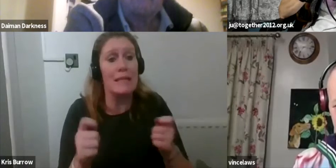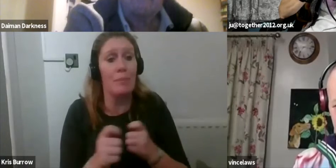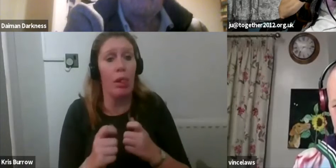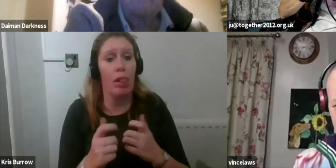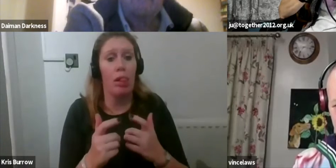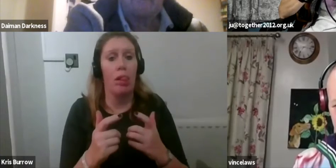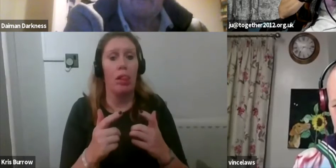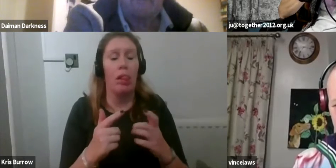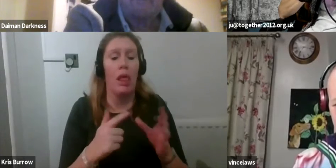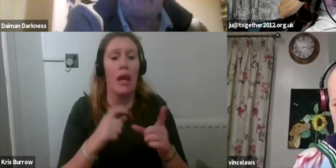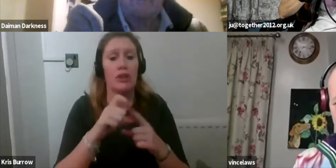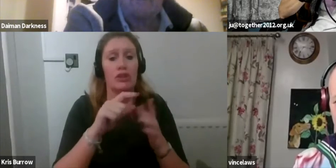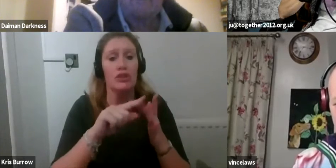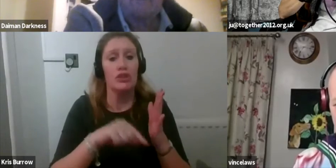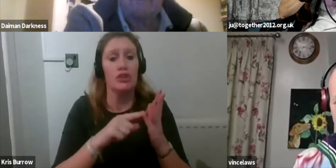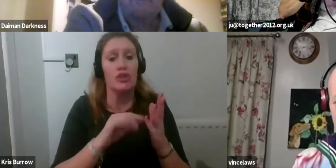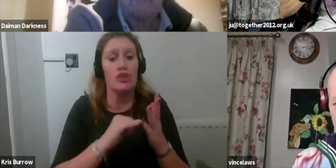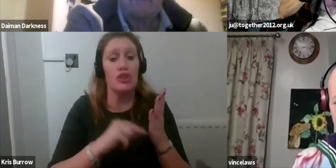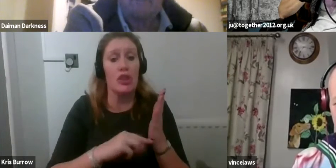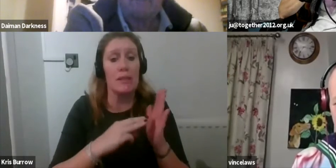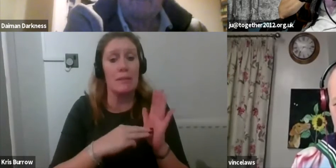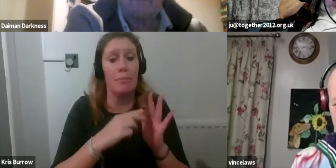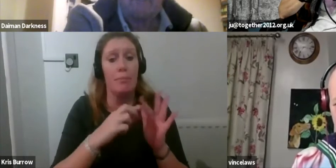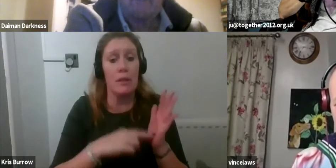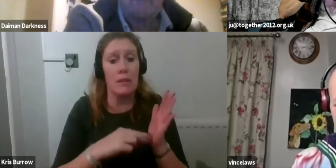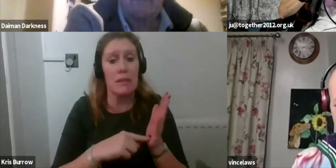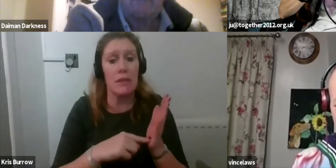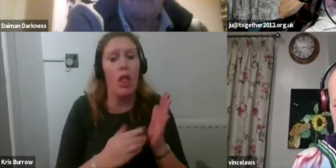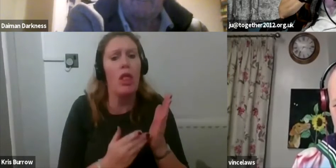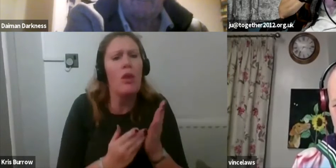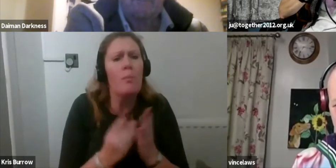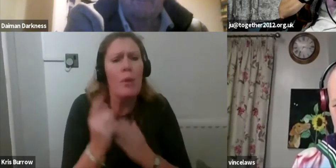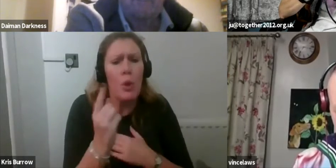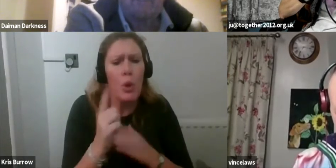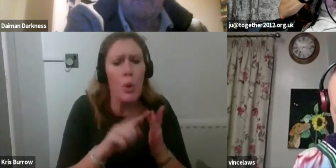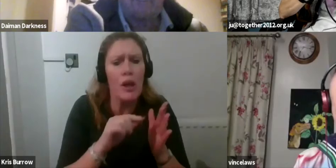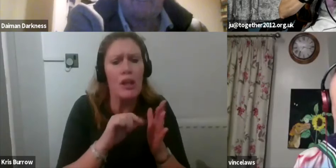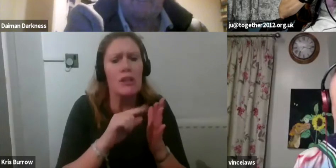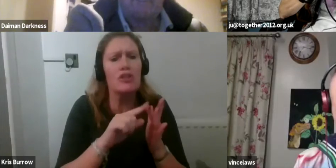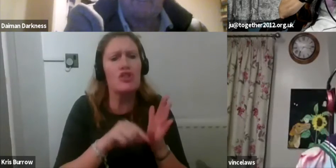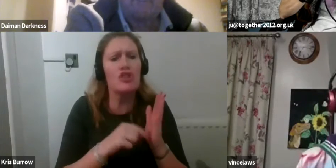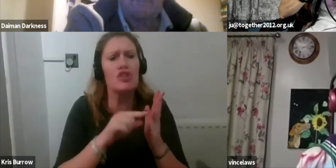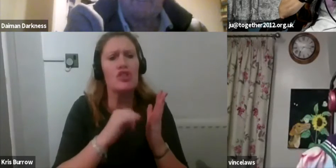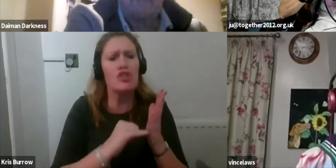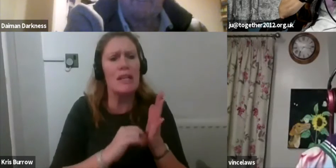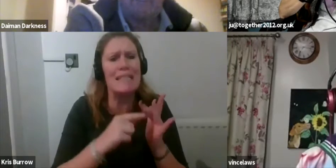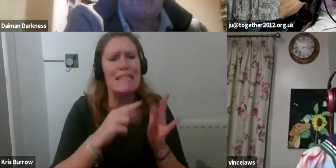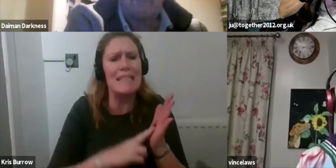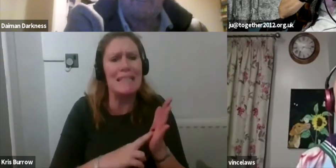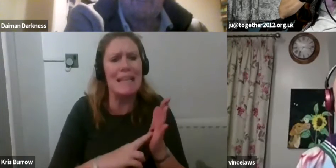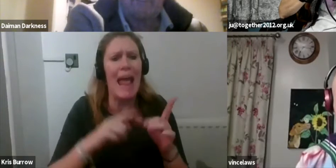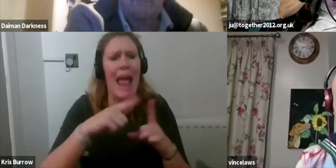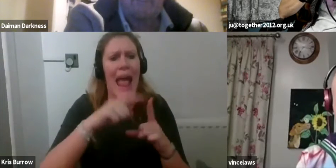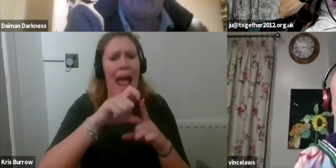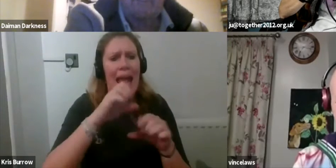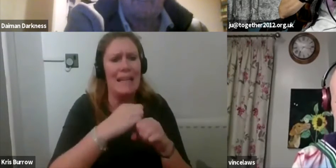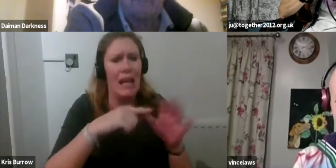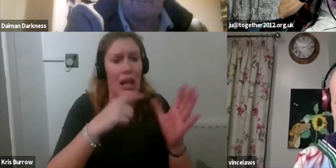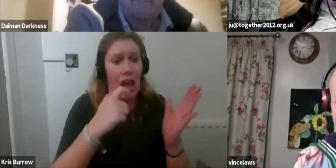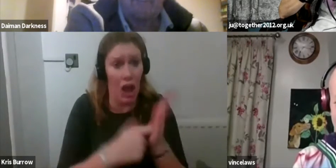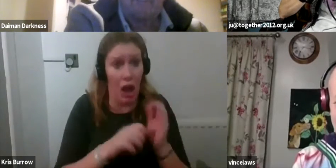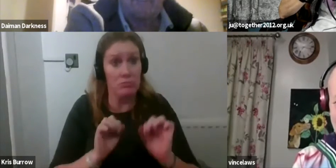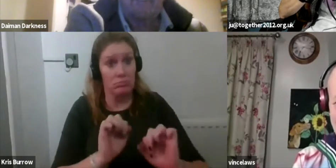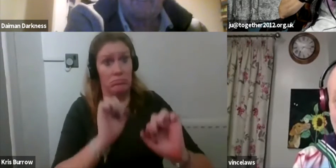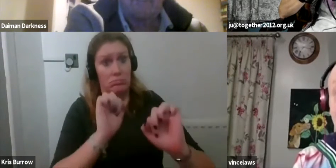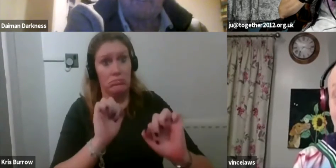adjustment movement. And we'll be talking about that here at 7 o'clock on Thursday as part of the International